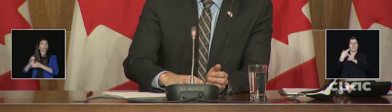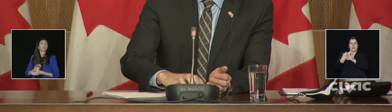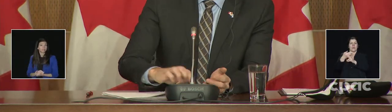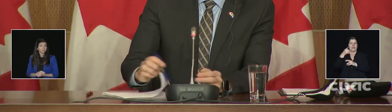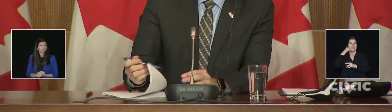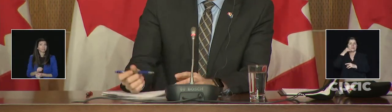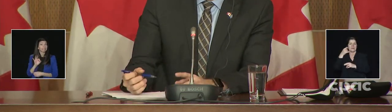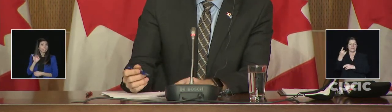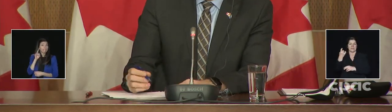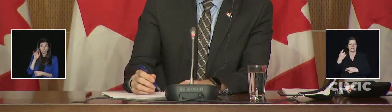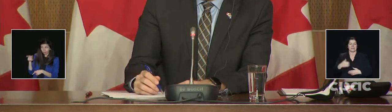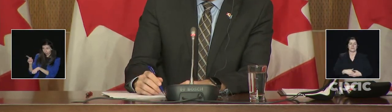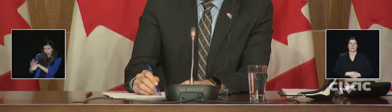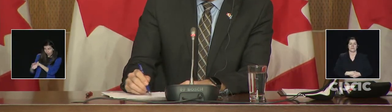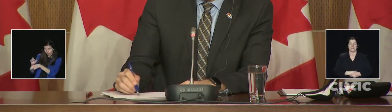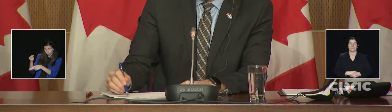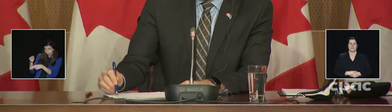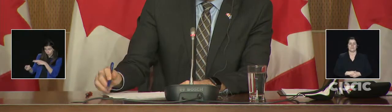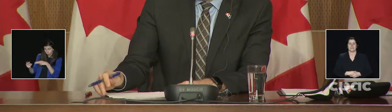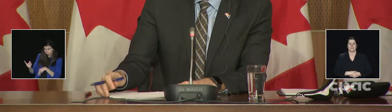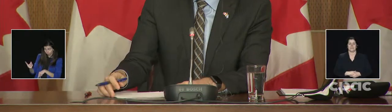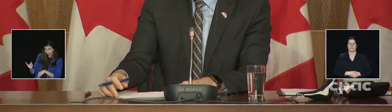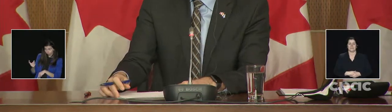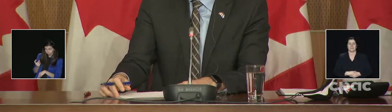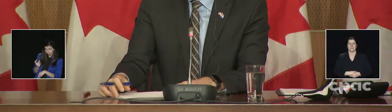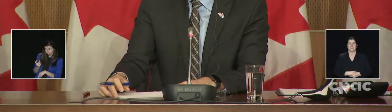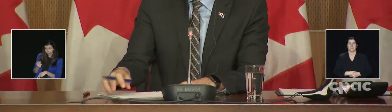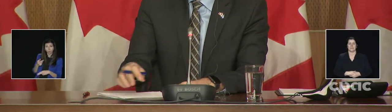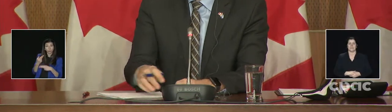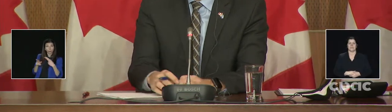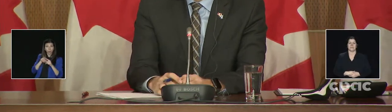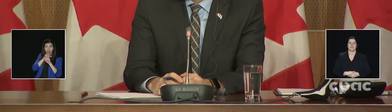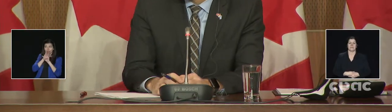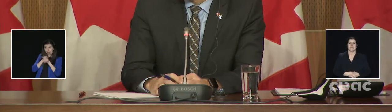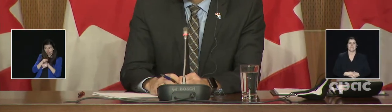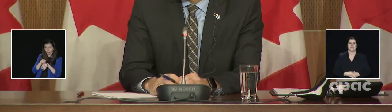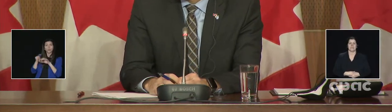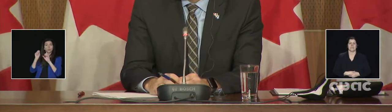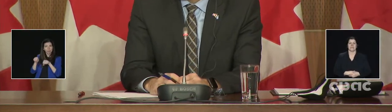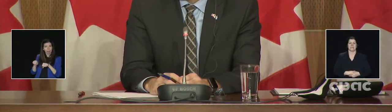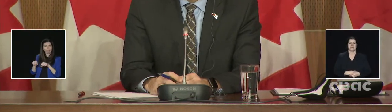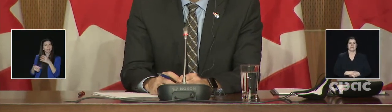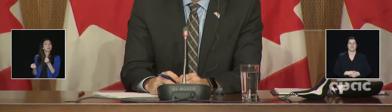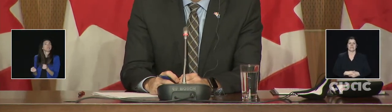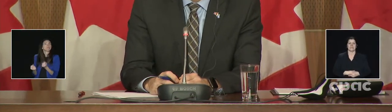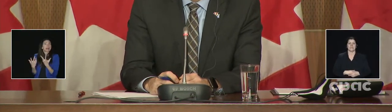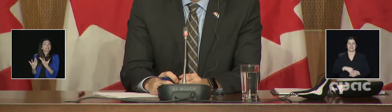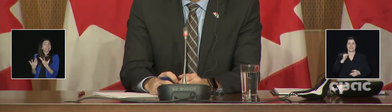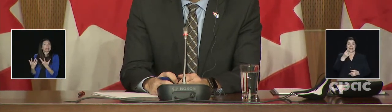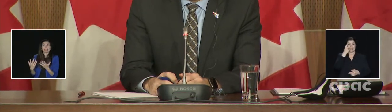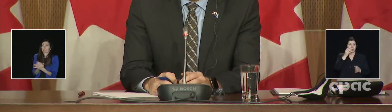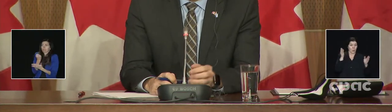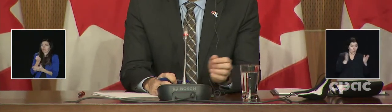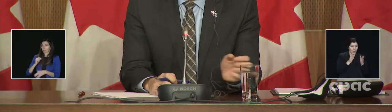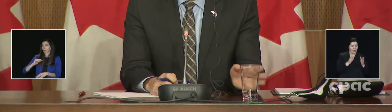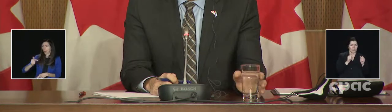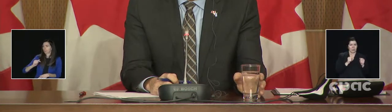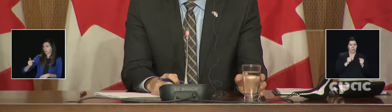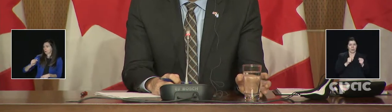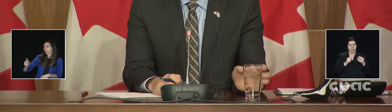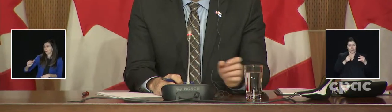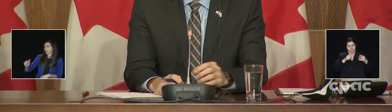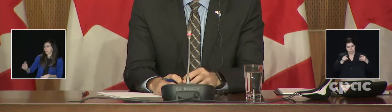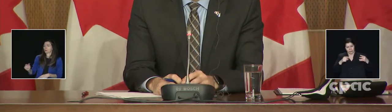more people we can get in, because Minister Duclos does have a plane to catch. We want to get as many people a chance to ask a question as possible.